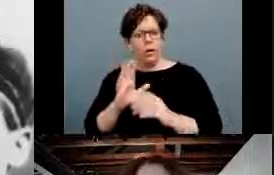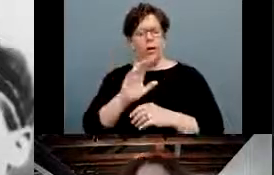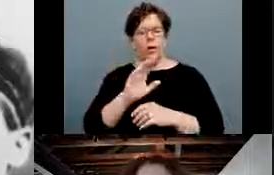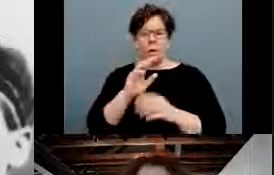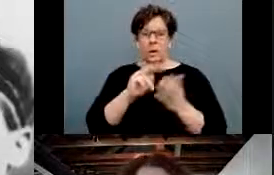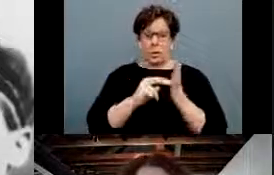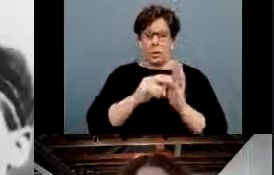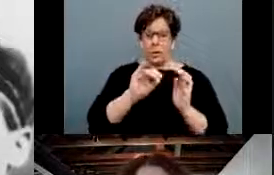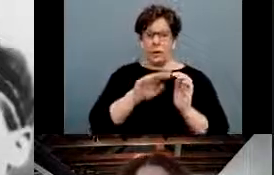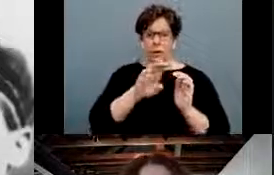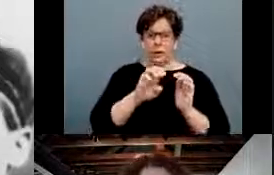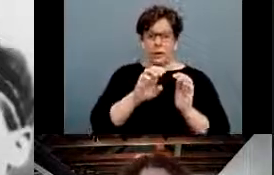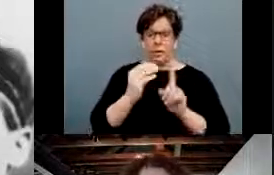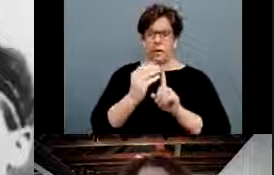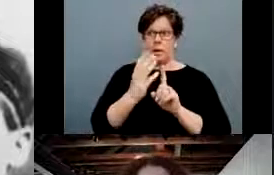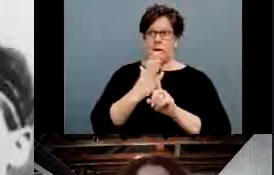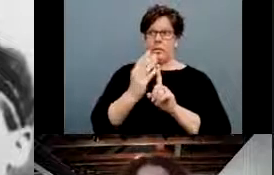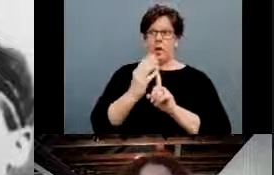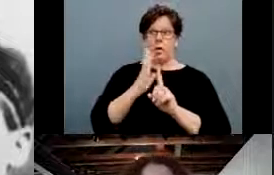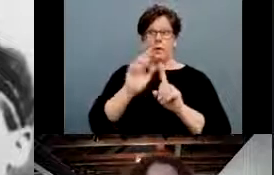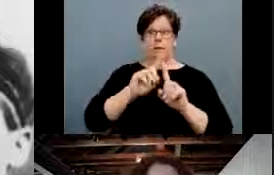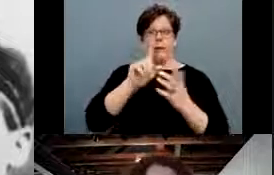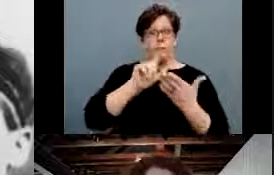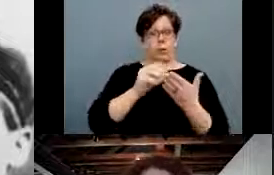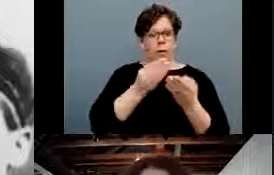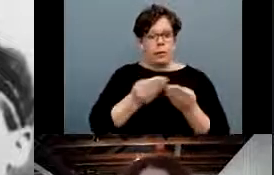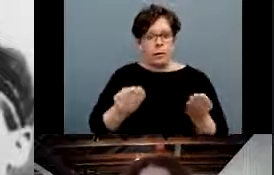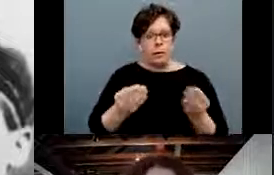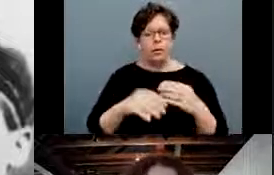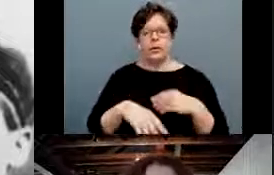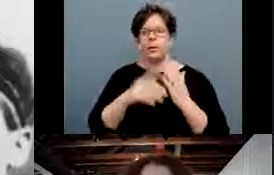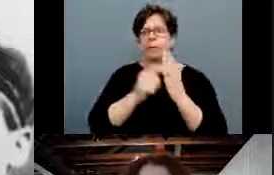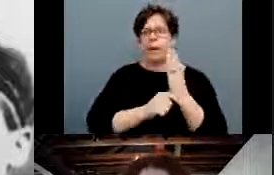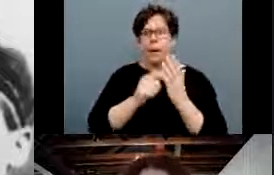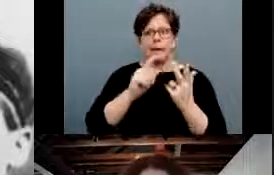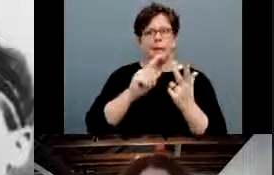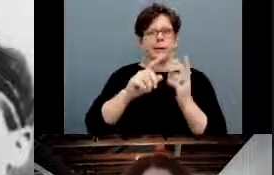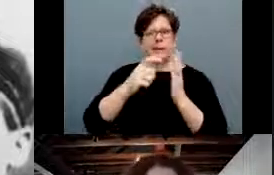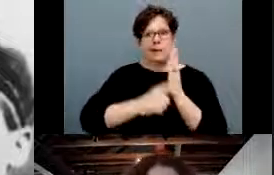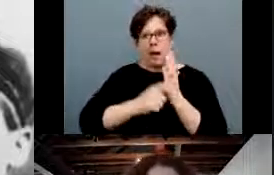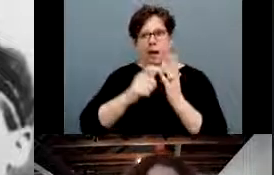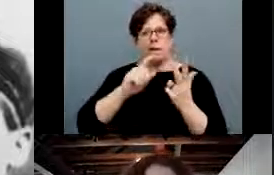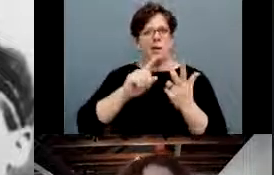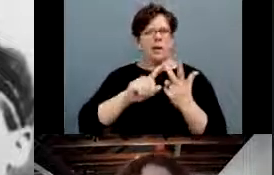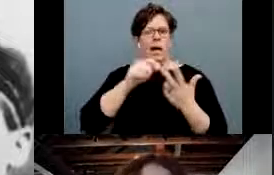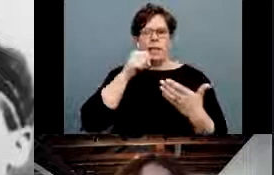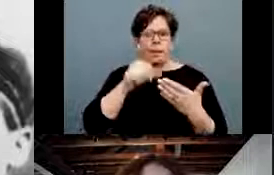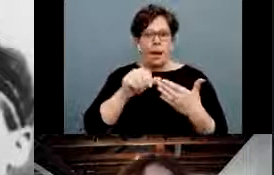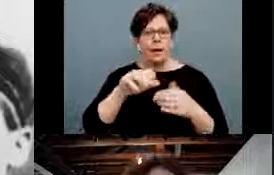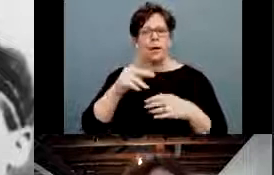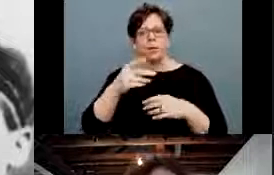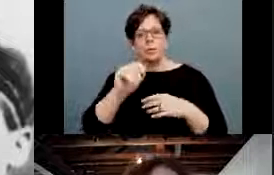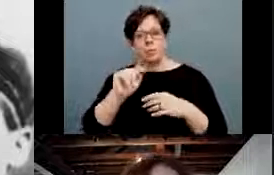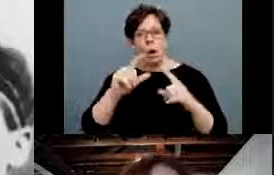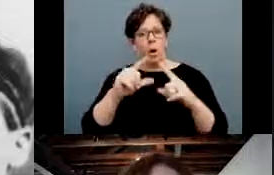young age to an immense amount of print materials, such as magazines, catalogs, letters, and postcards. And